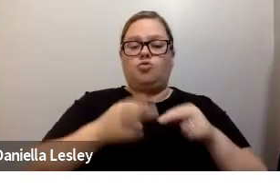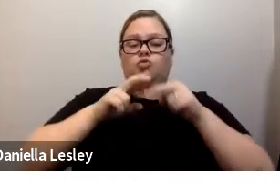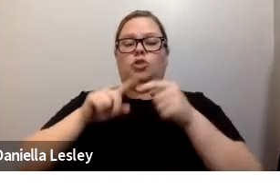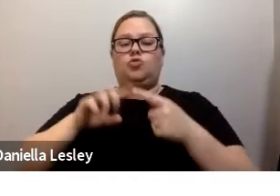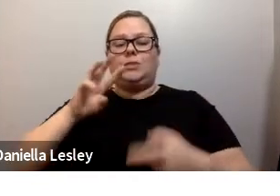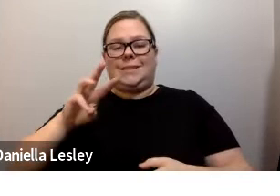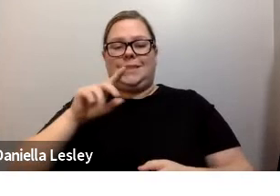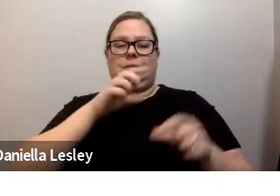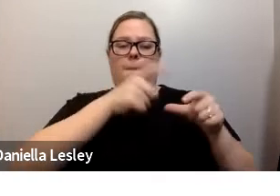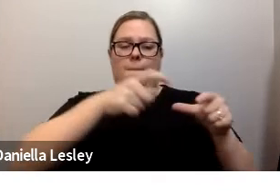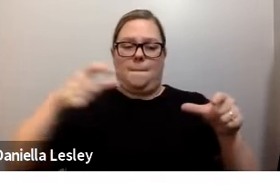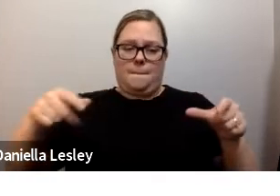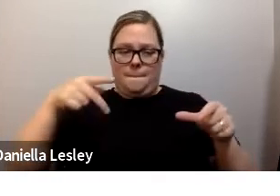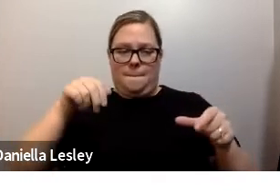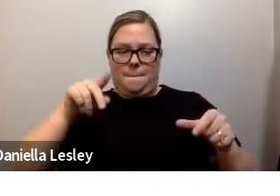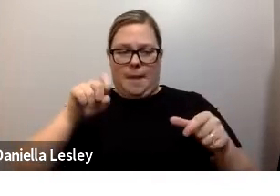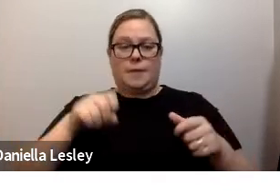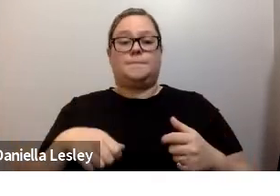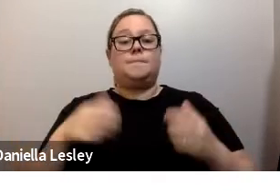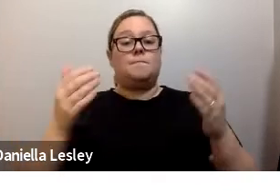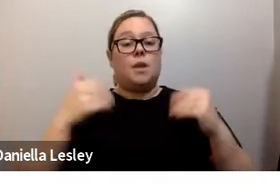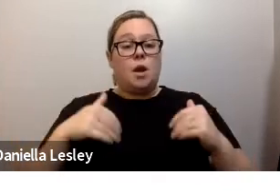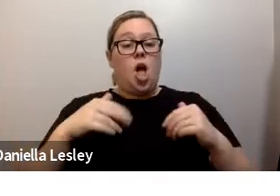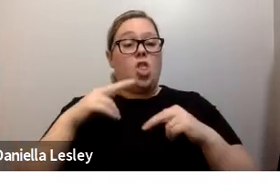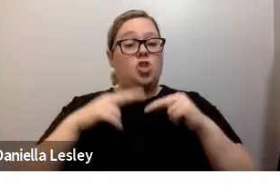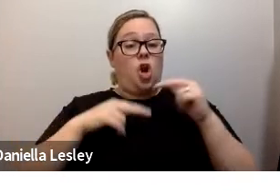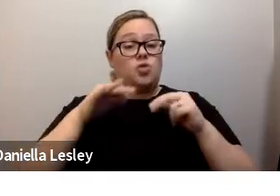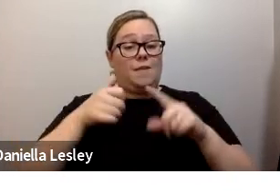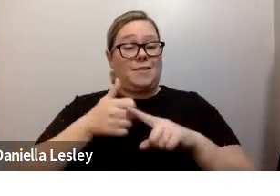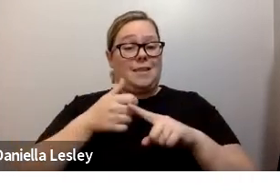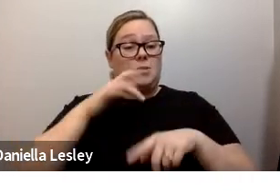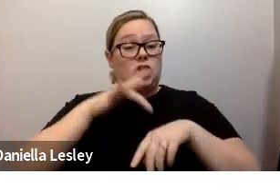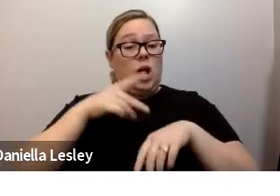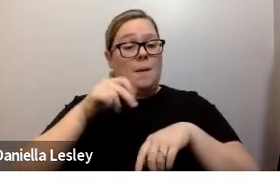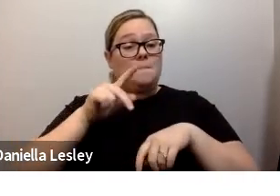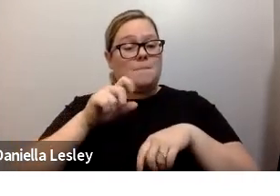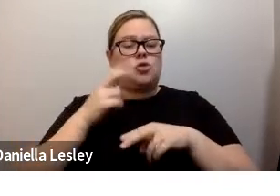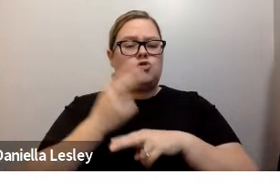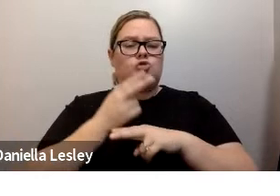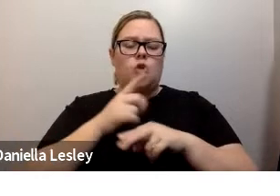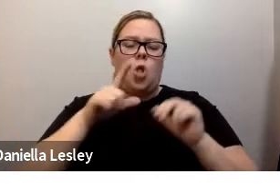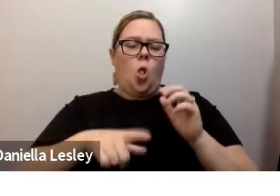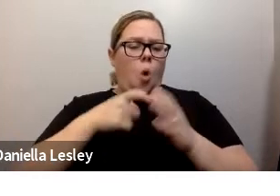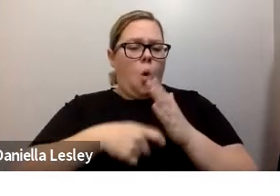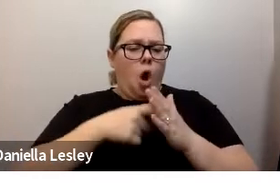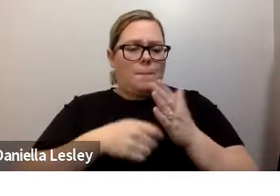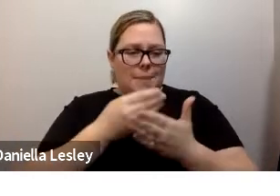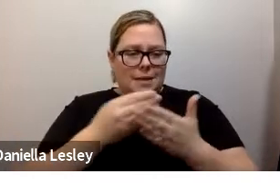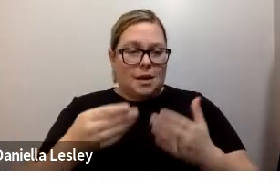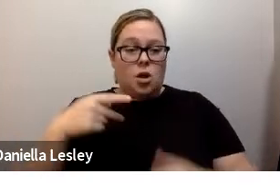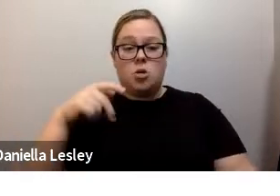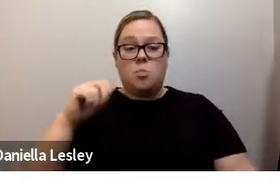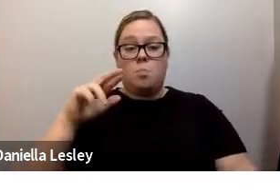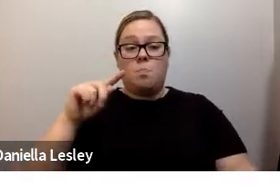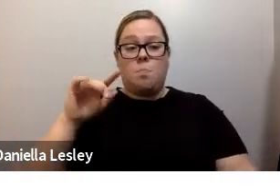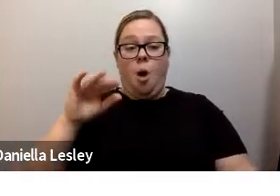slide. The construction of the touchpads themselves is very simple, and it uses low-cost materials. It's a particle board